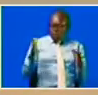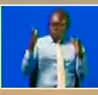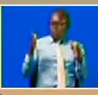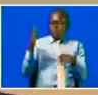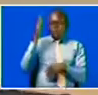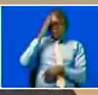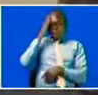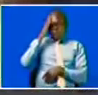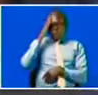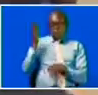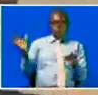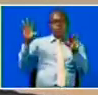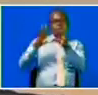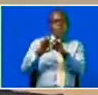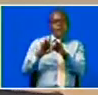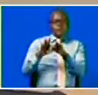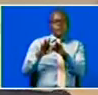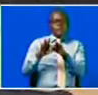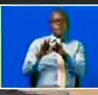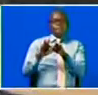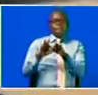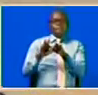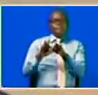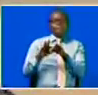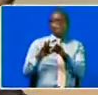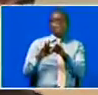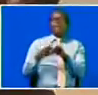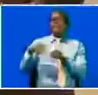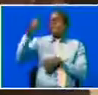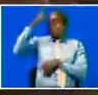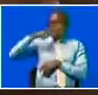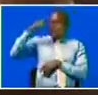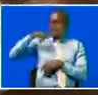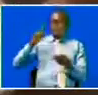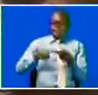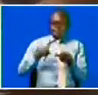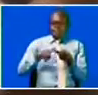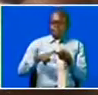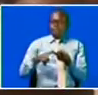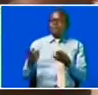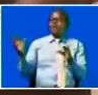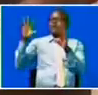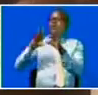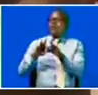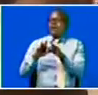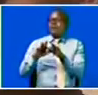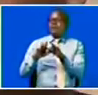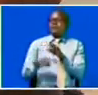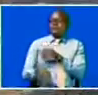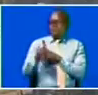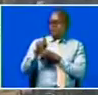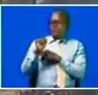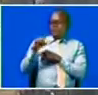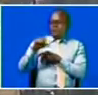unajua, ina connect kutoka kwa super highway, na ina connect na hii Kangundo